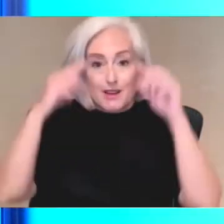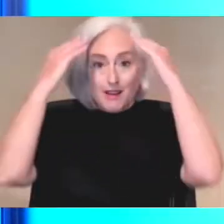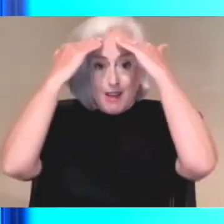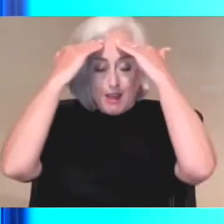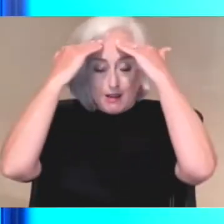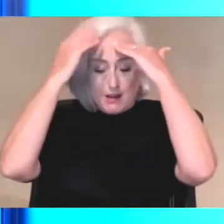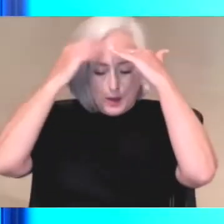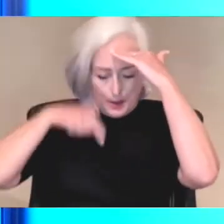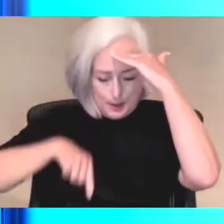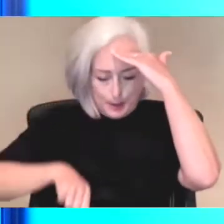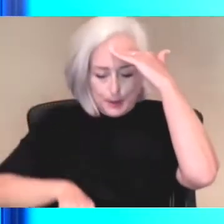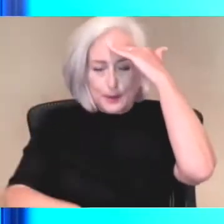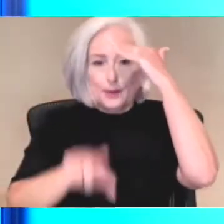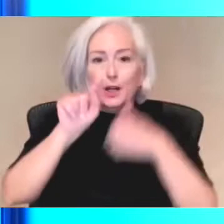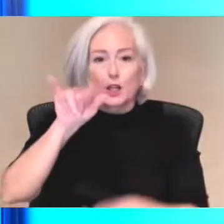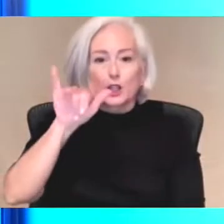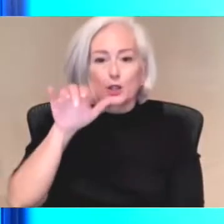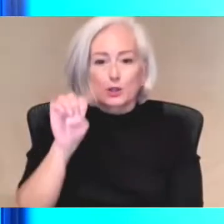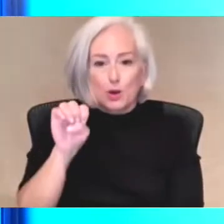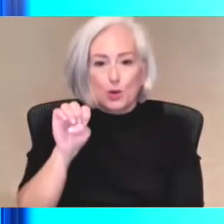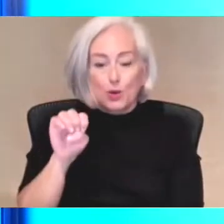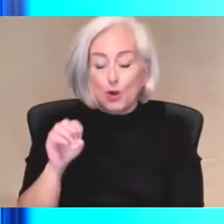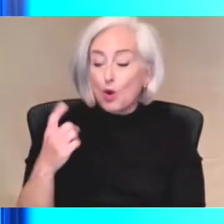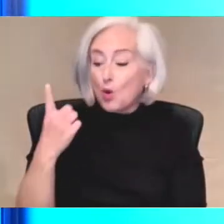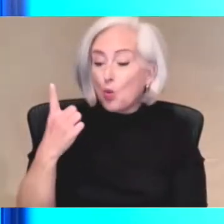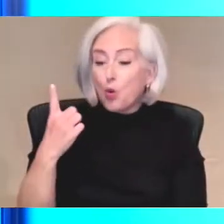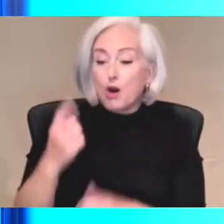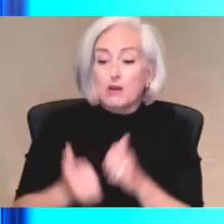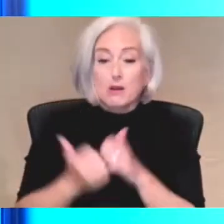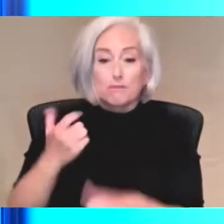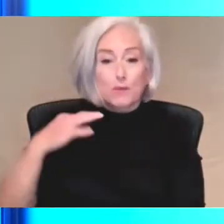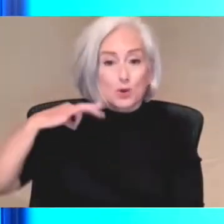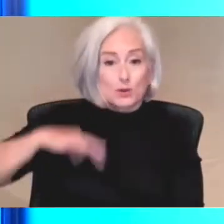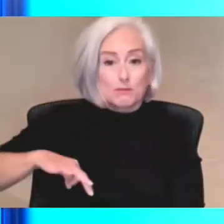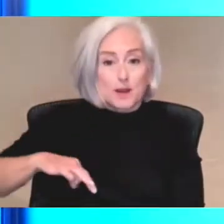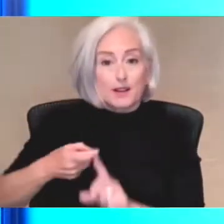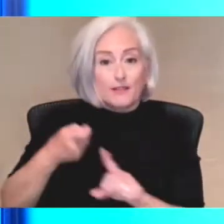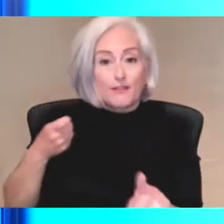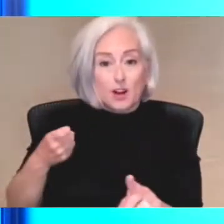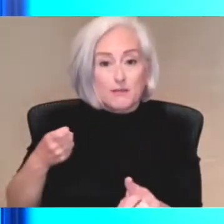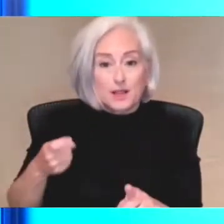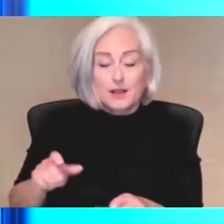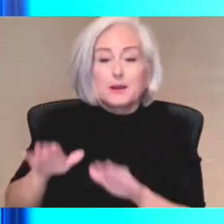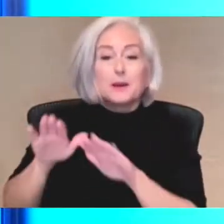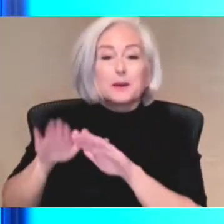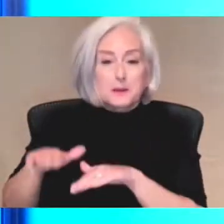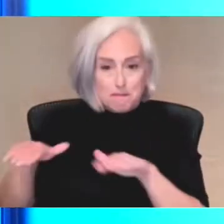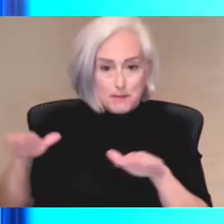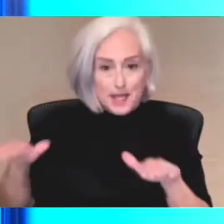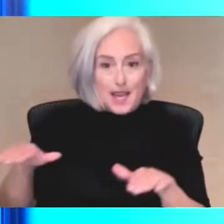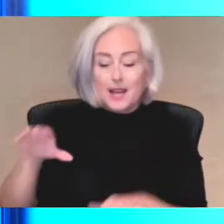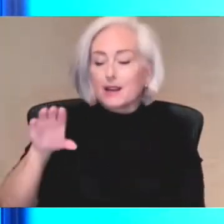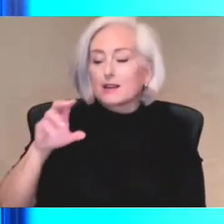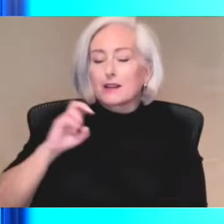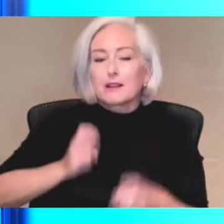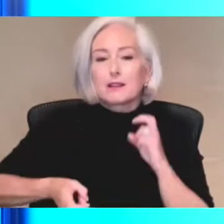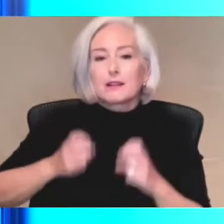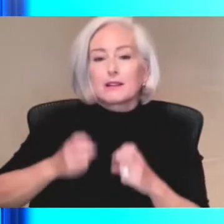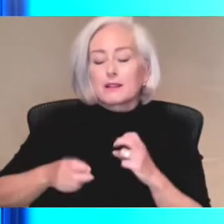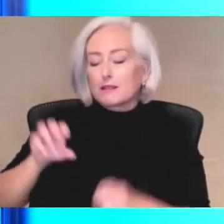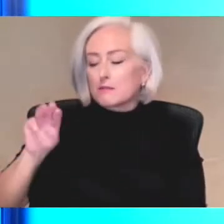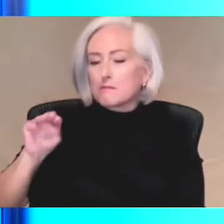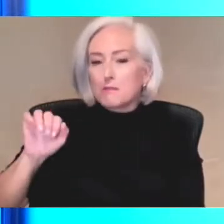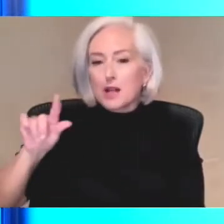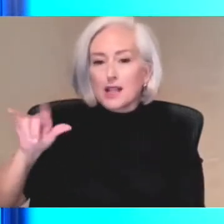that may stand to benefit the most from proton therapy are pediatric malignancies. Kids are particularly vulnerable to the late effects